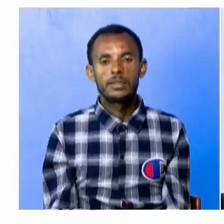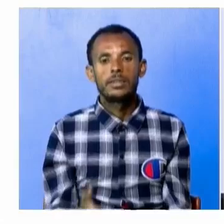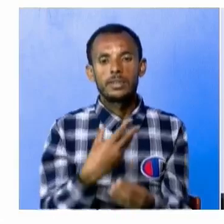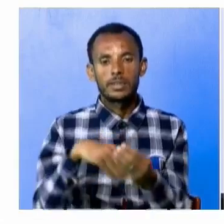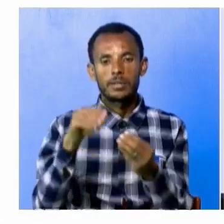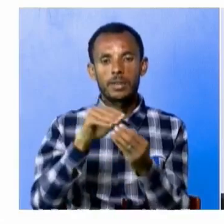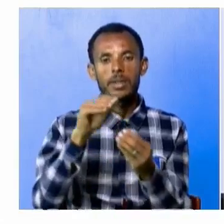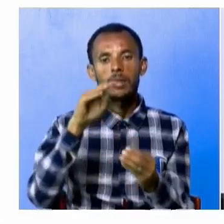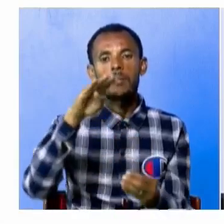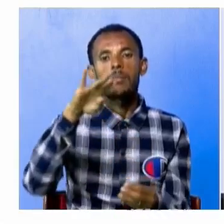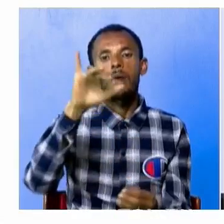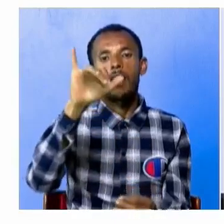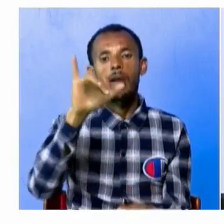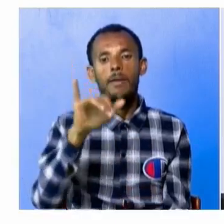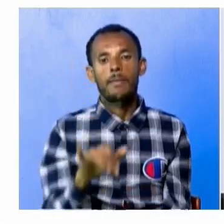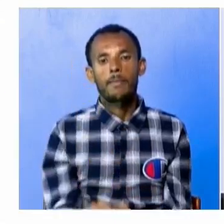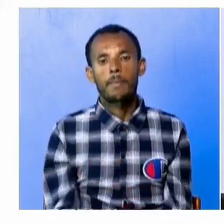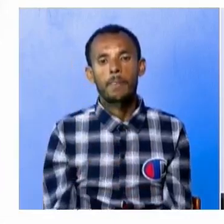subtended by